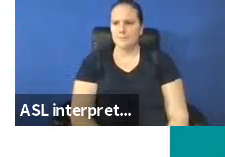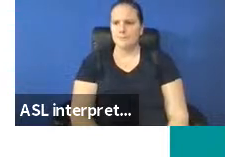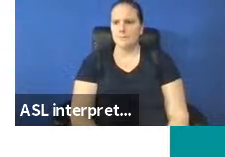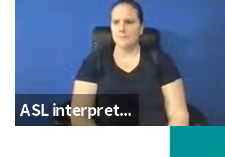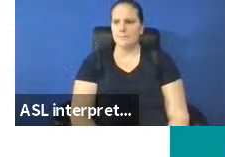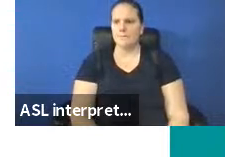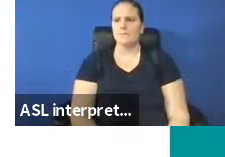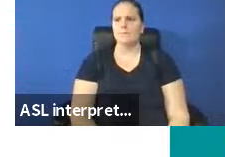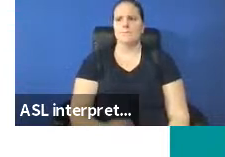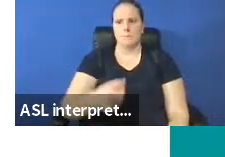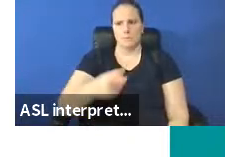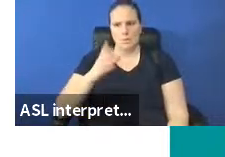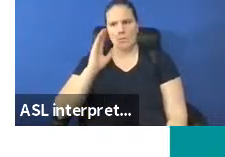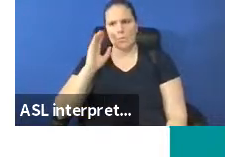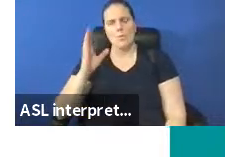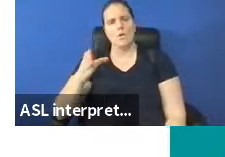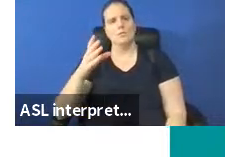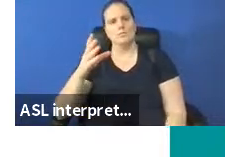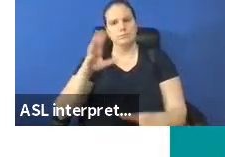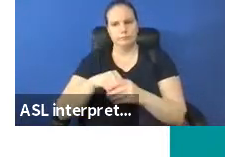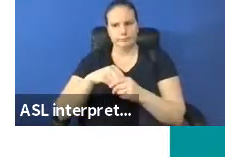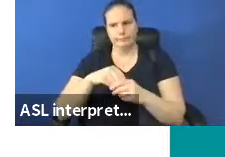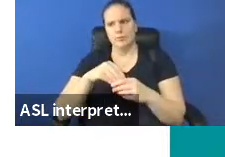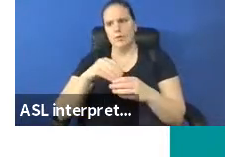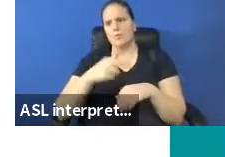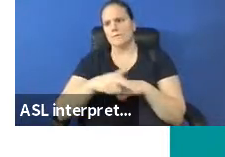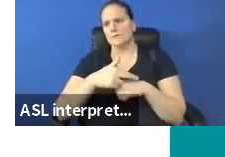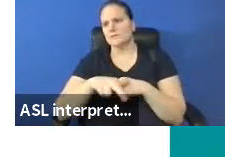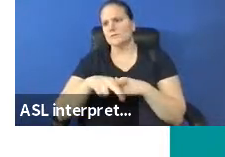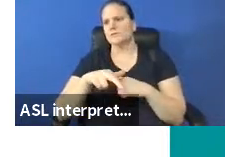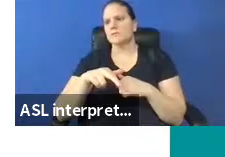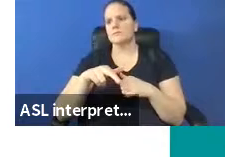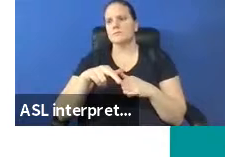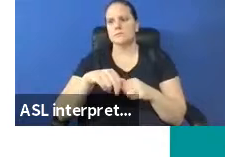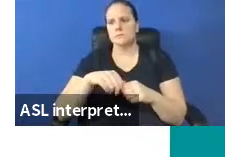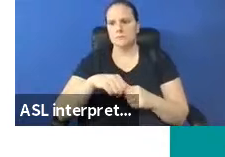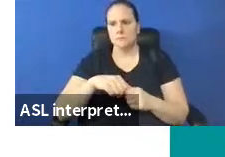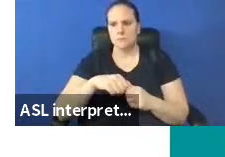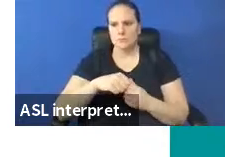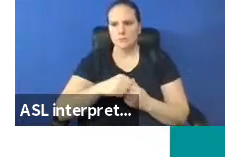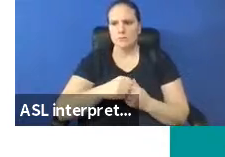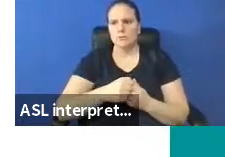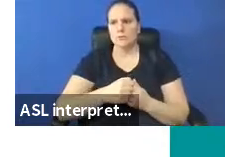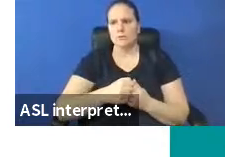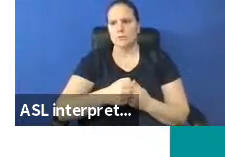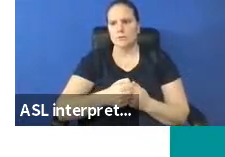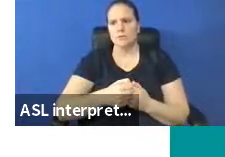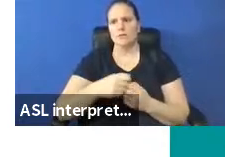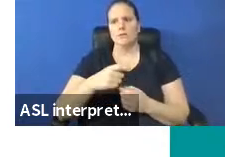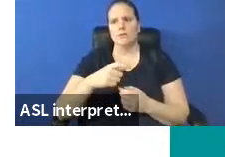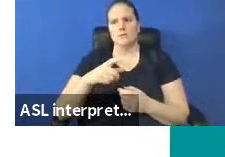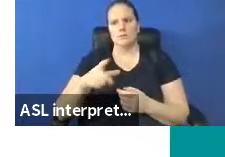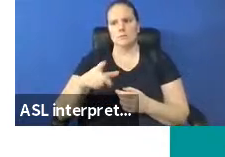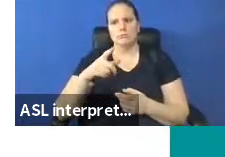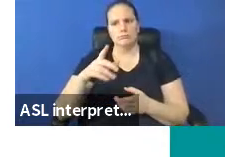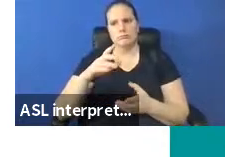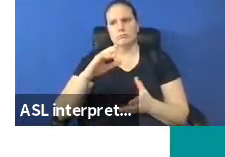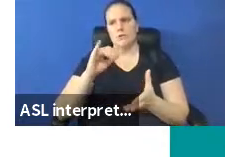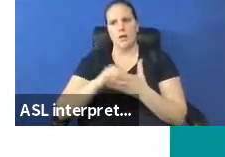incorporating references and the contributor section. So we've been kind of holding off on that, but